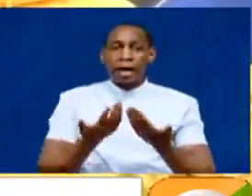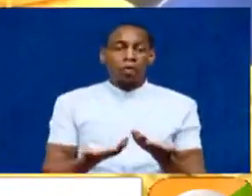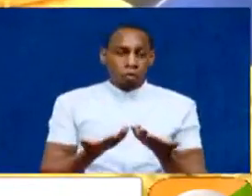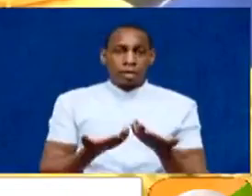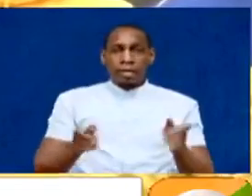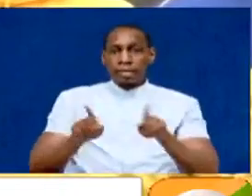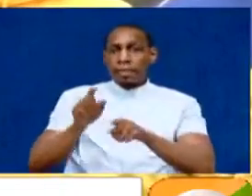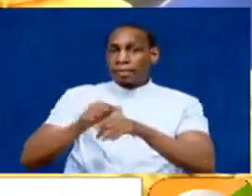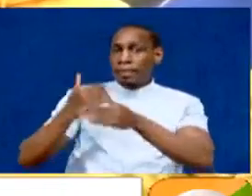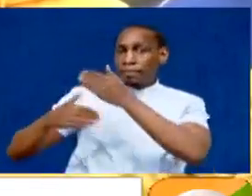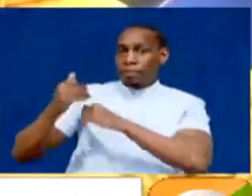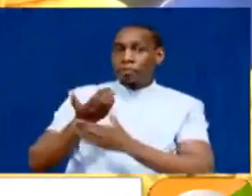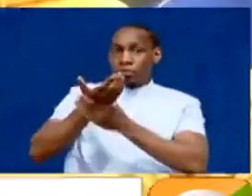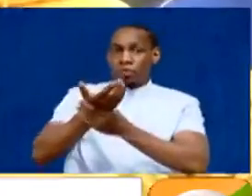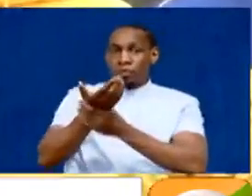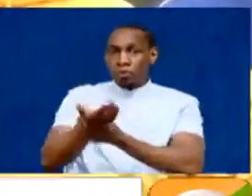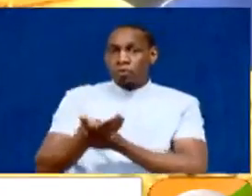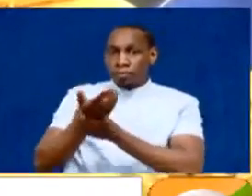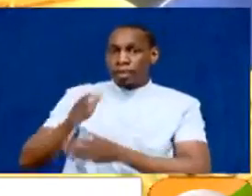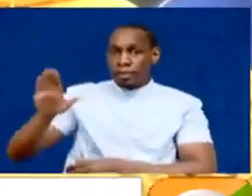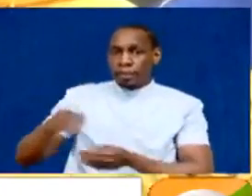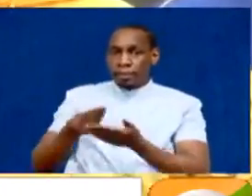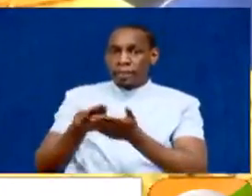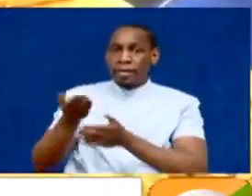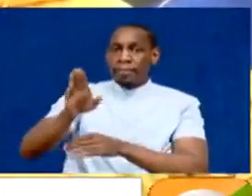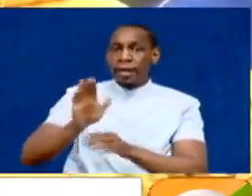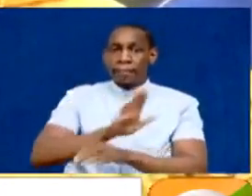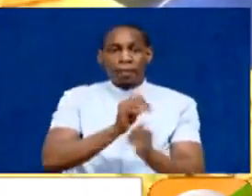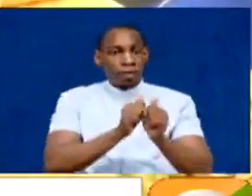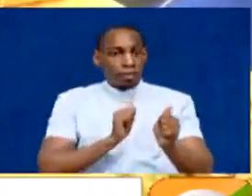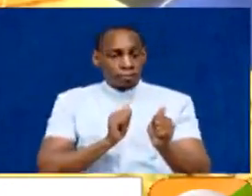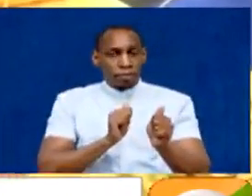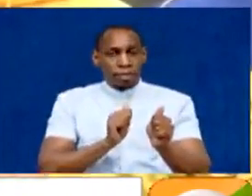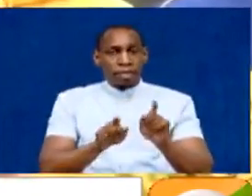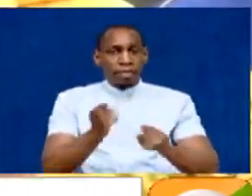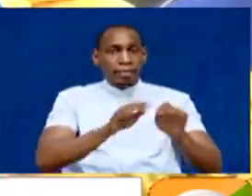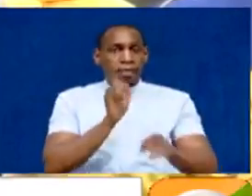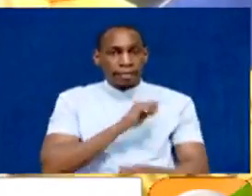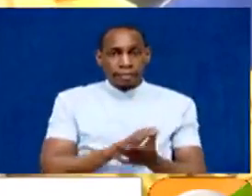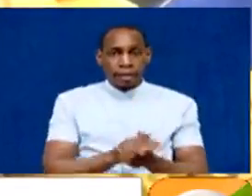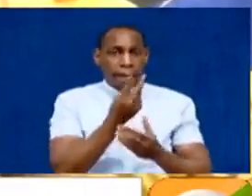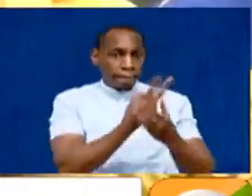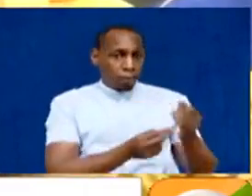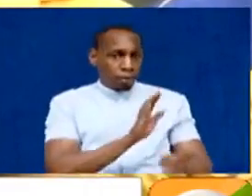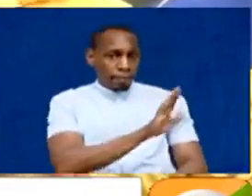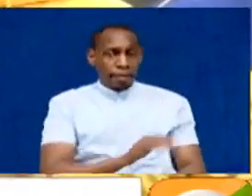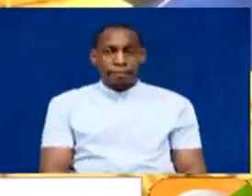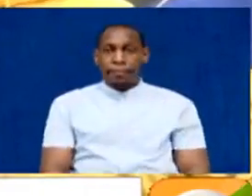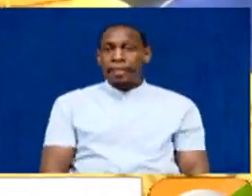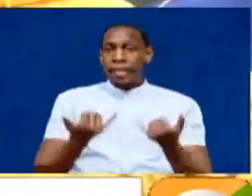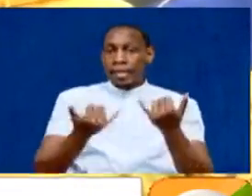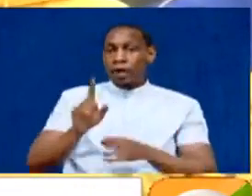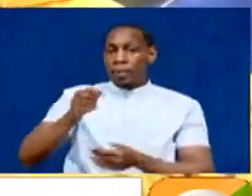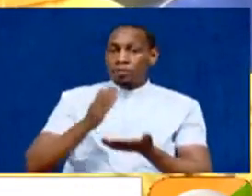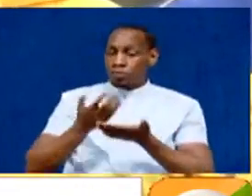mnanani, na wakati tulikuwa tunamuomba bunge mtupitishie pesa, mlikataa. Na mchachaguliwa. Nini wote wawili. Kwa hivyo